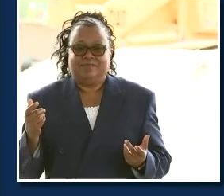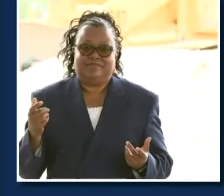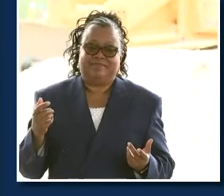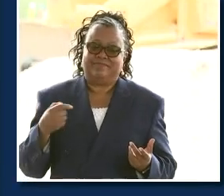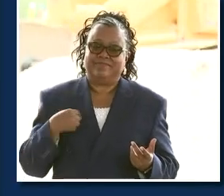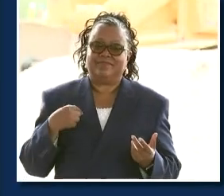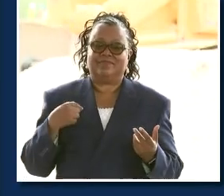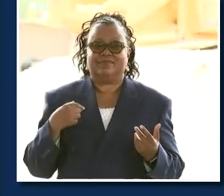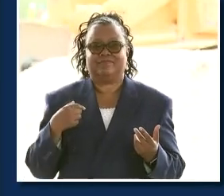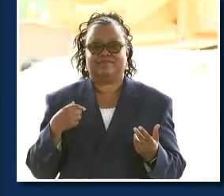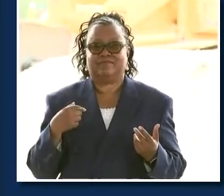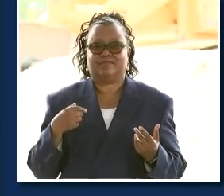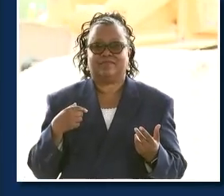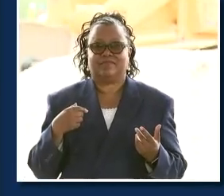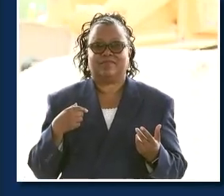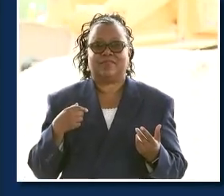I